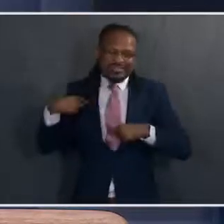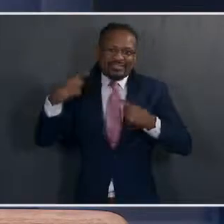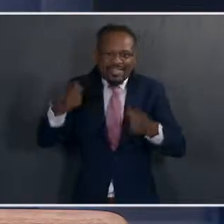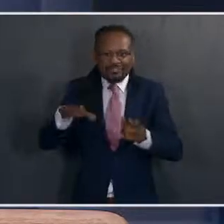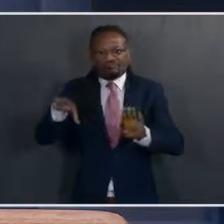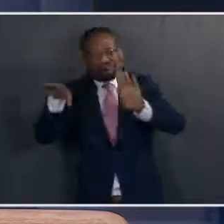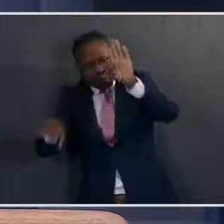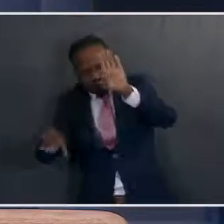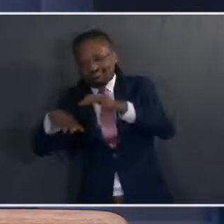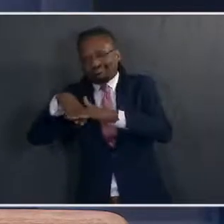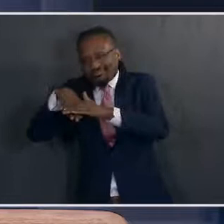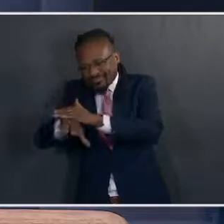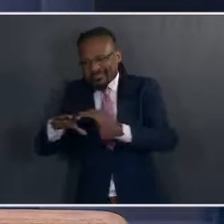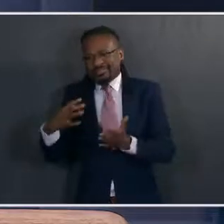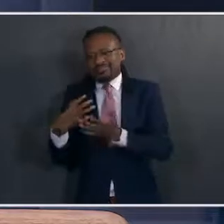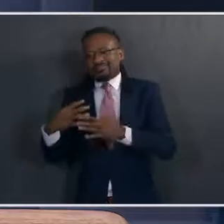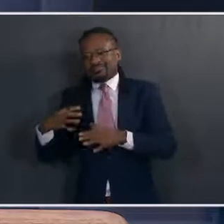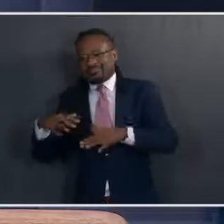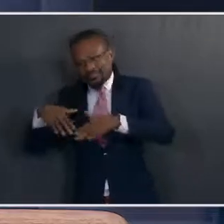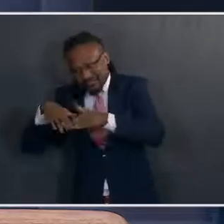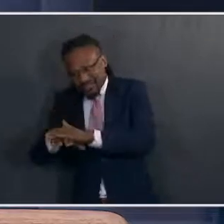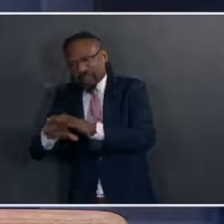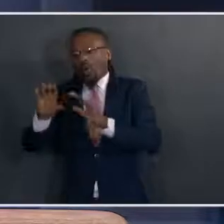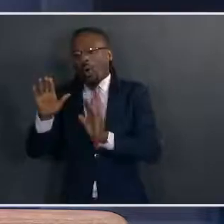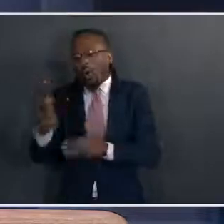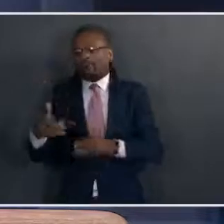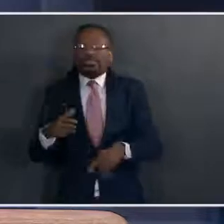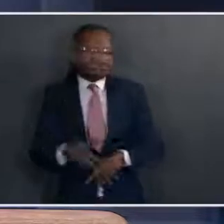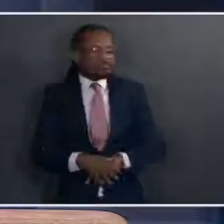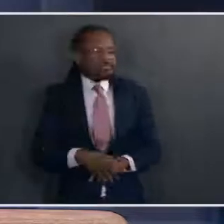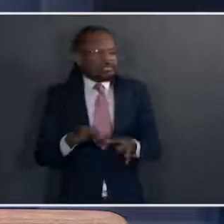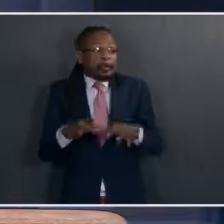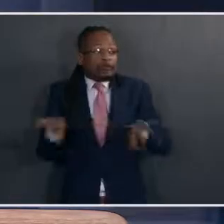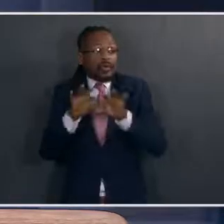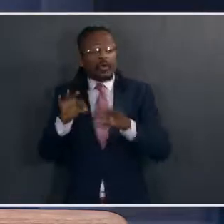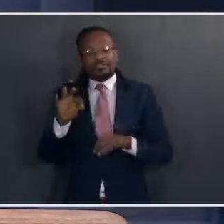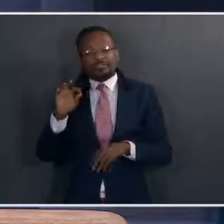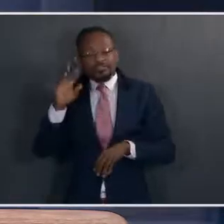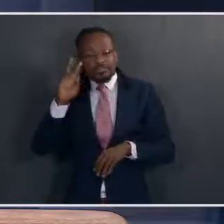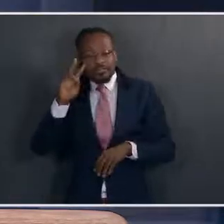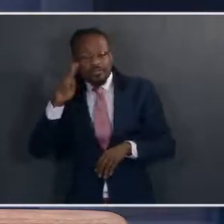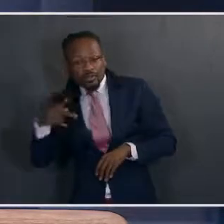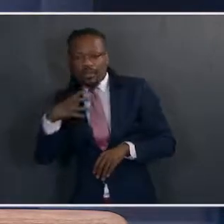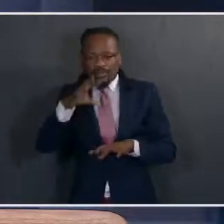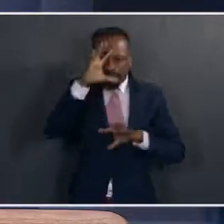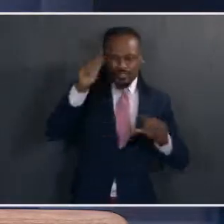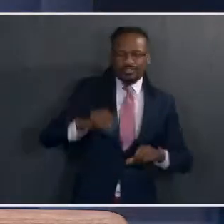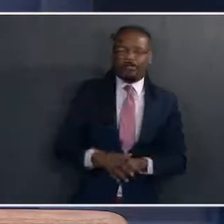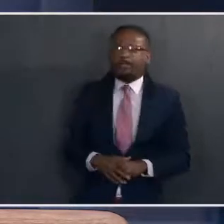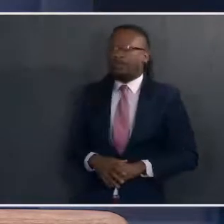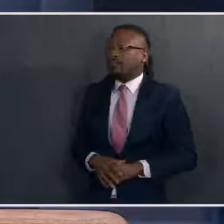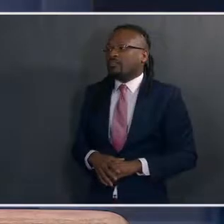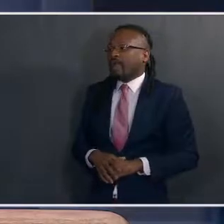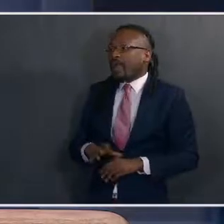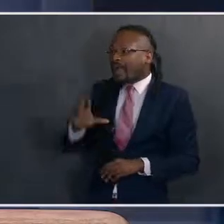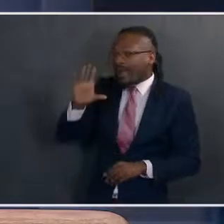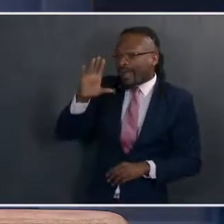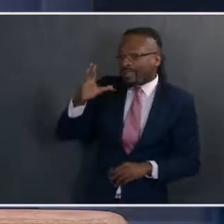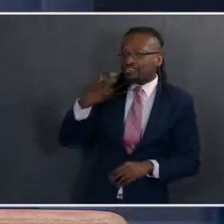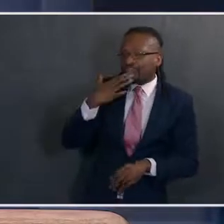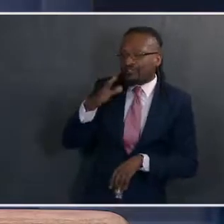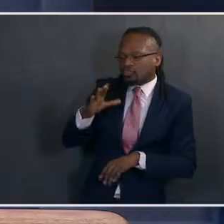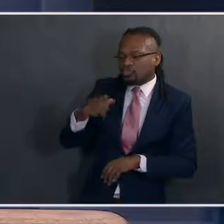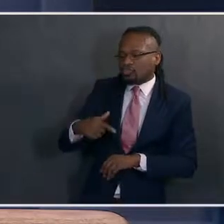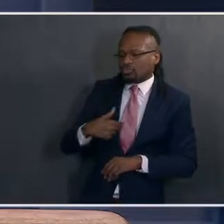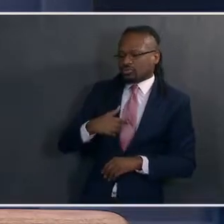he cares personally about, as does the vice president. Go ahead in the back. Yeah. Good afternoon. Owen Jensen with EWTN Global Catholic